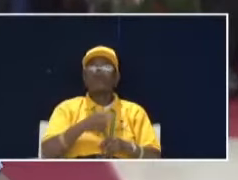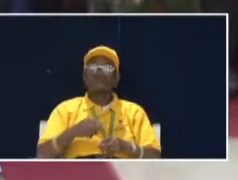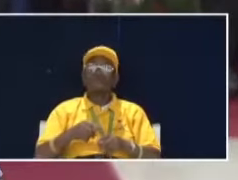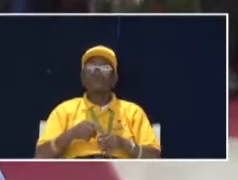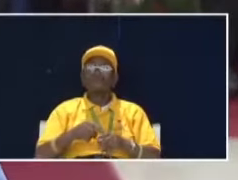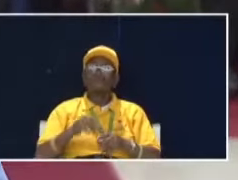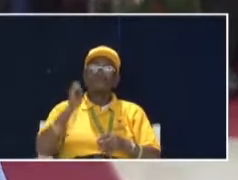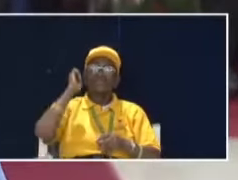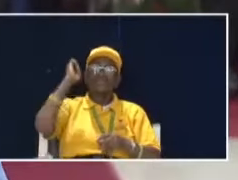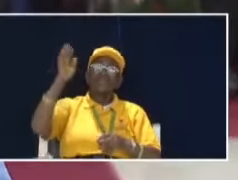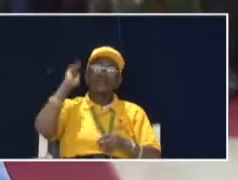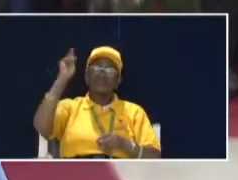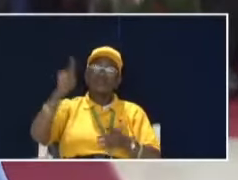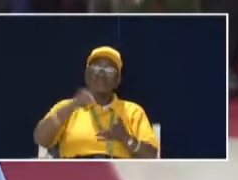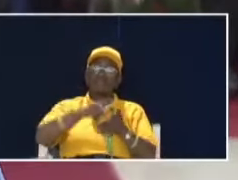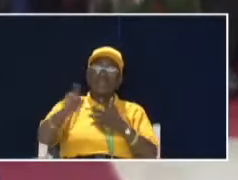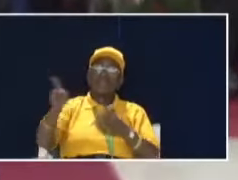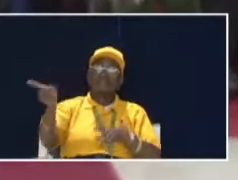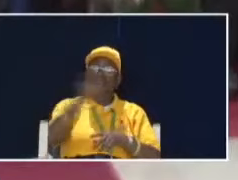he will pay you a visit.